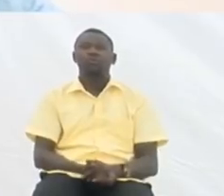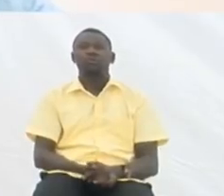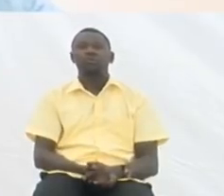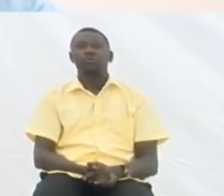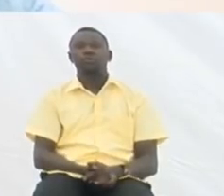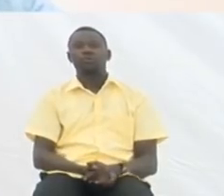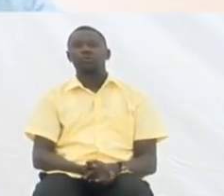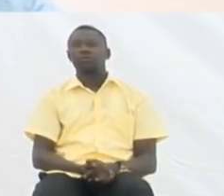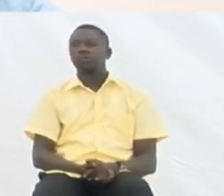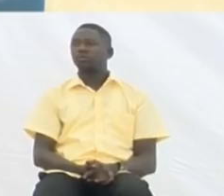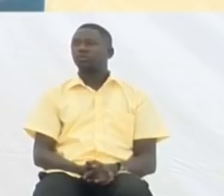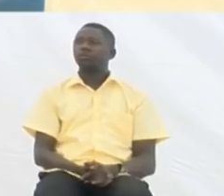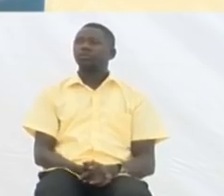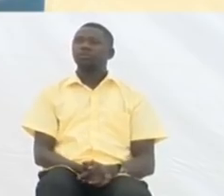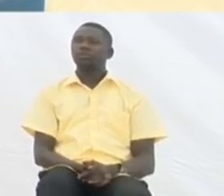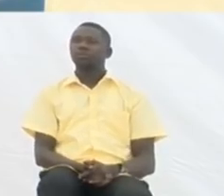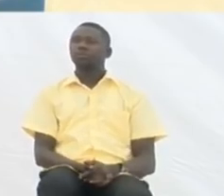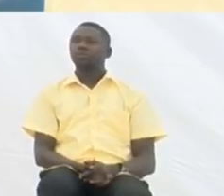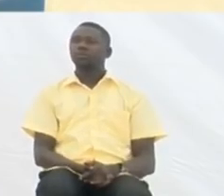And